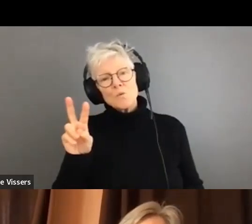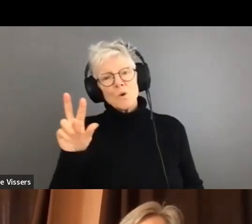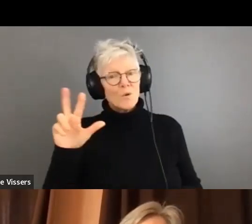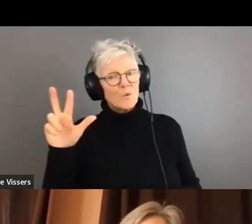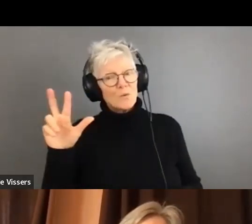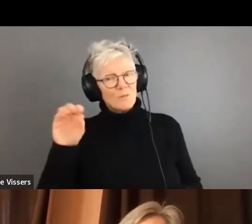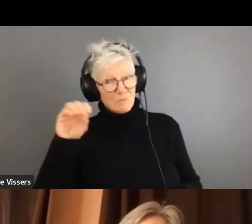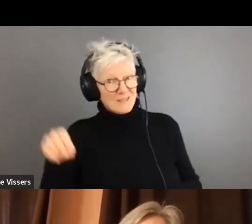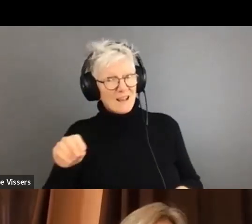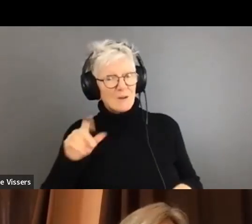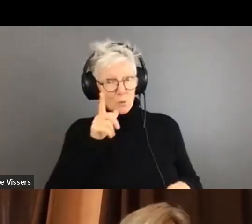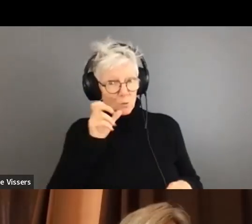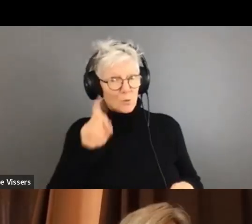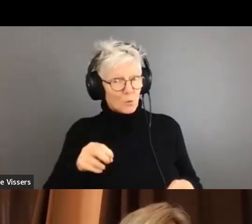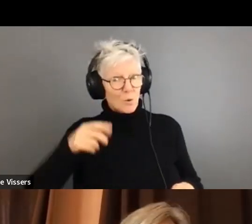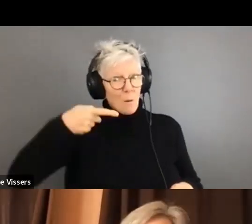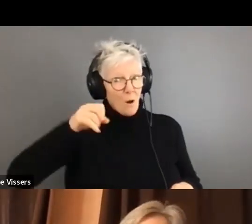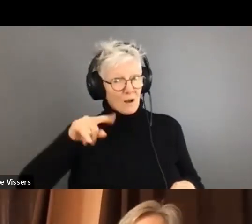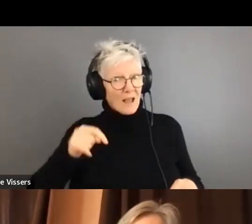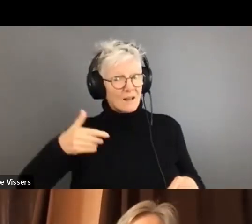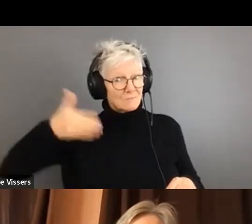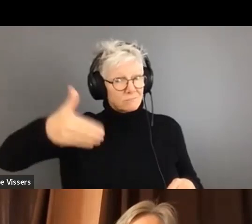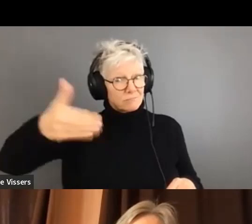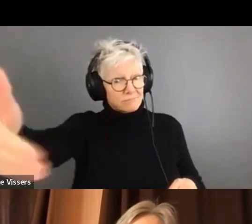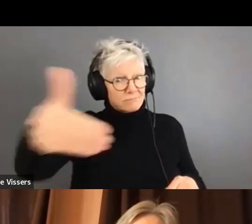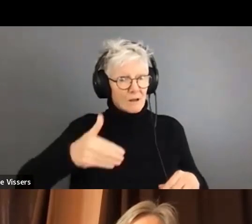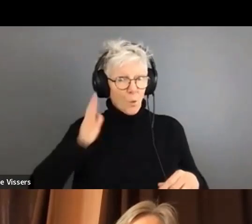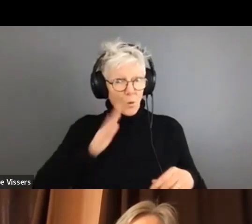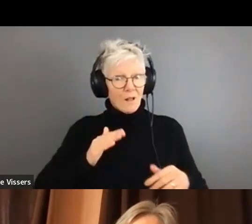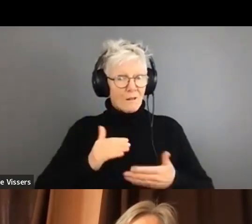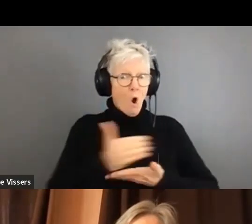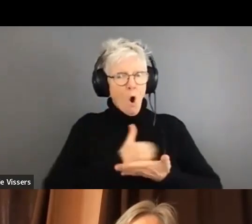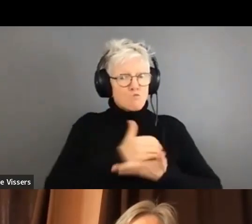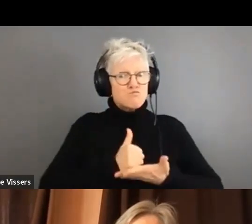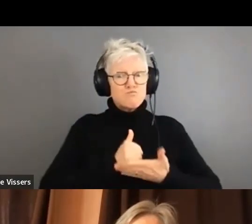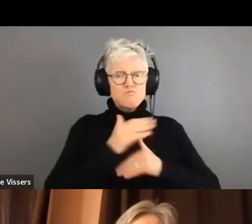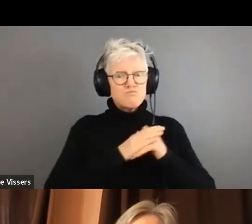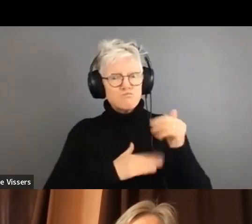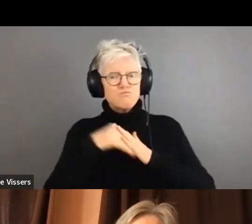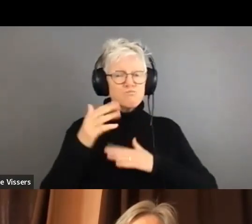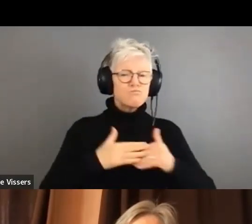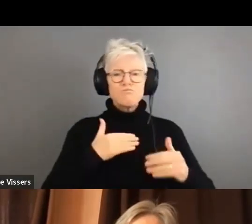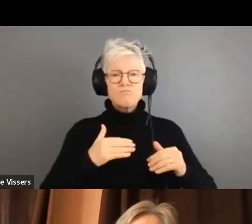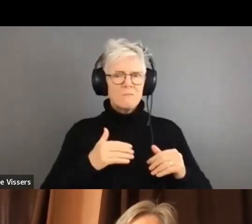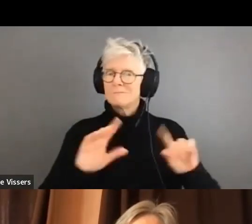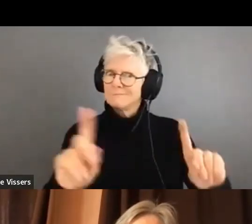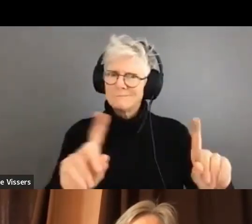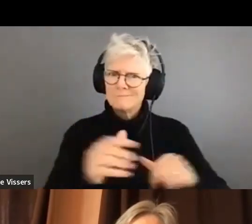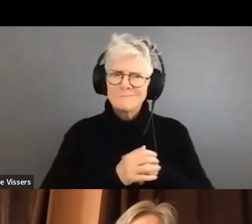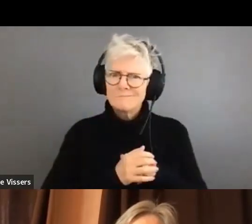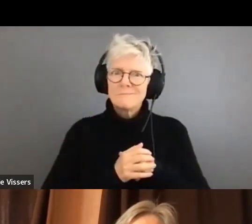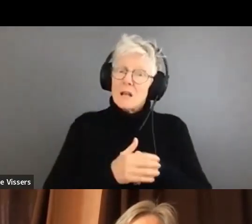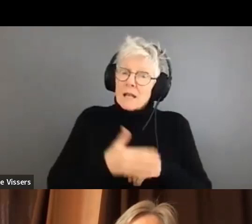regular basis are making an income that they can live on. Okay. So I know this is a business podcast, but if you're looking to make money